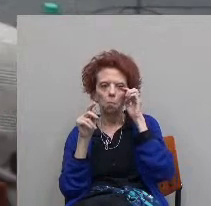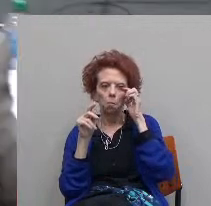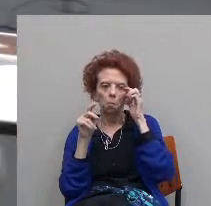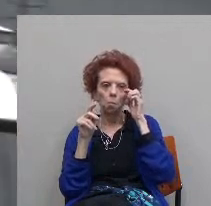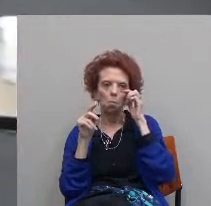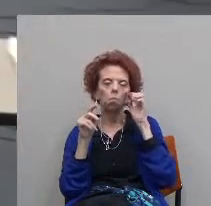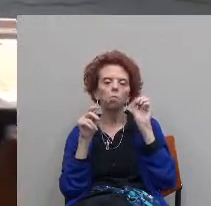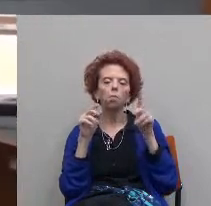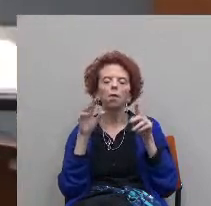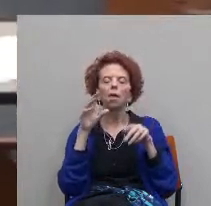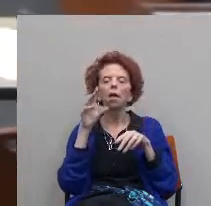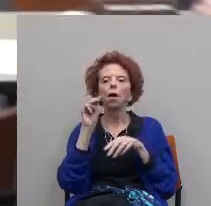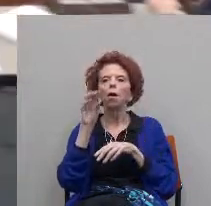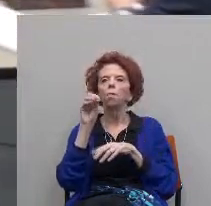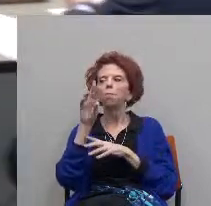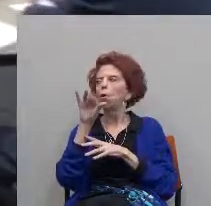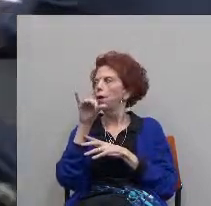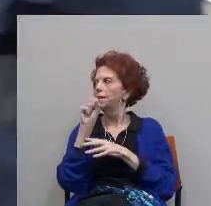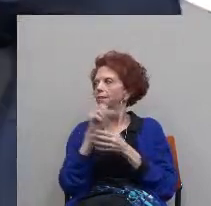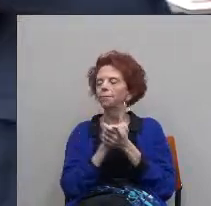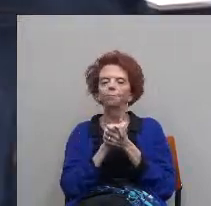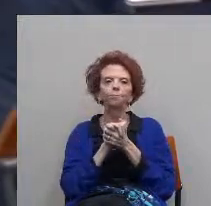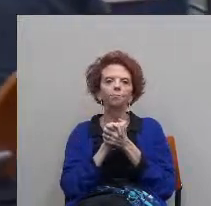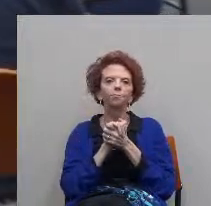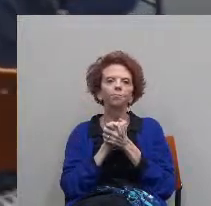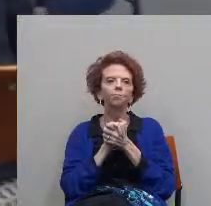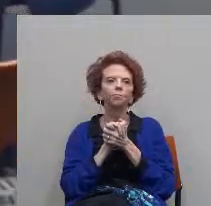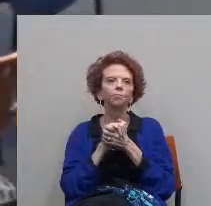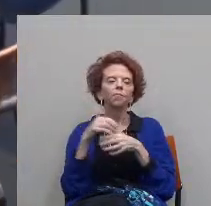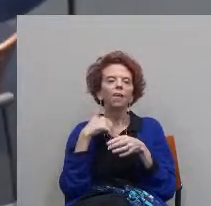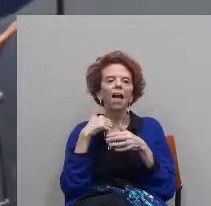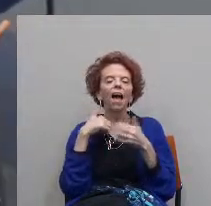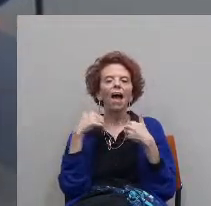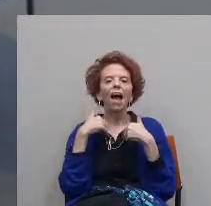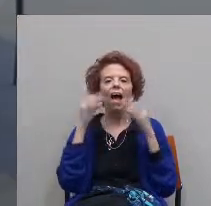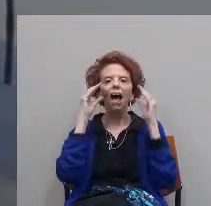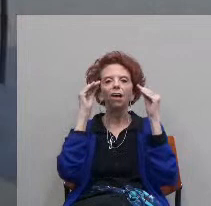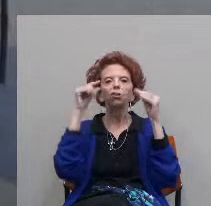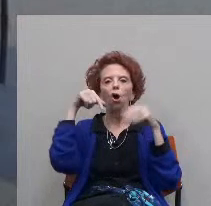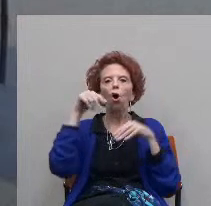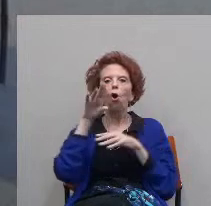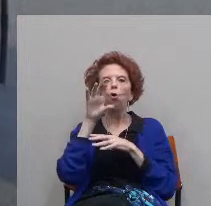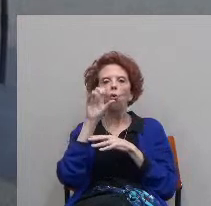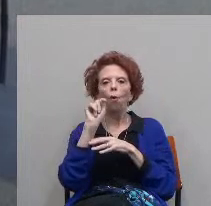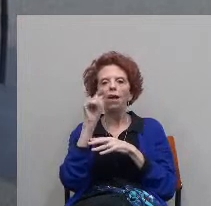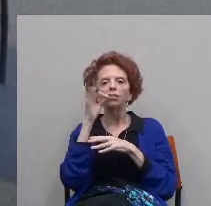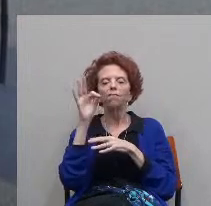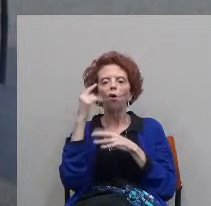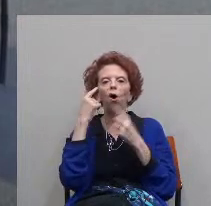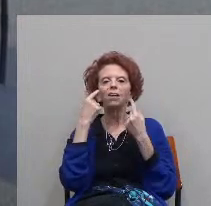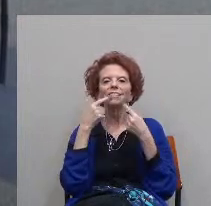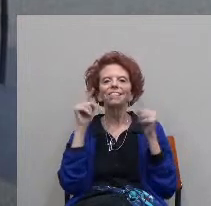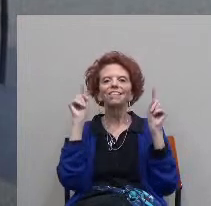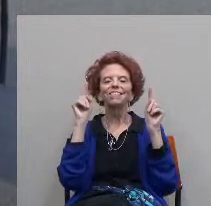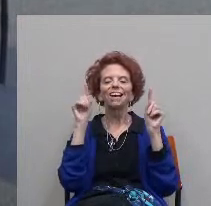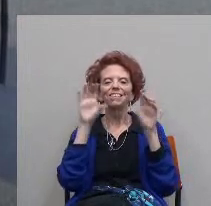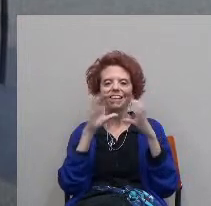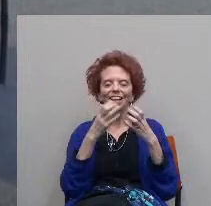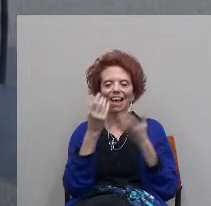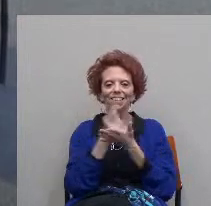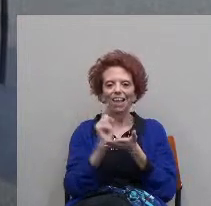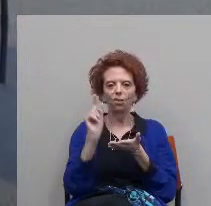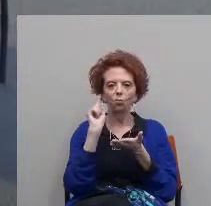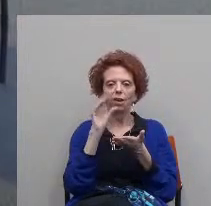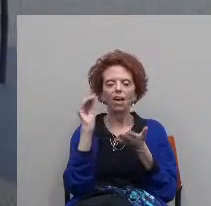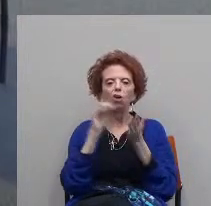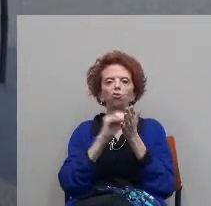my comment. I'm not plugging anything here, but I taught a Quest for Success class last week in the Stitcher Parish, so I'm assuming